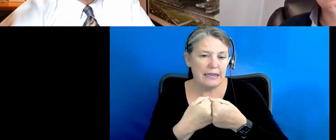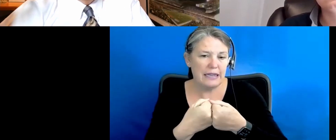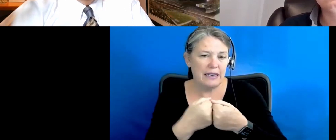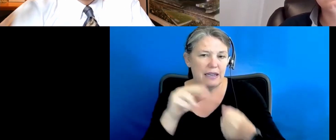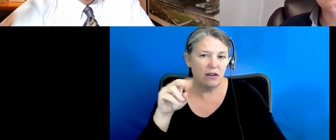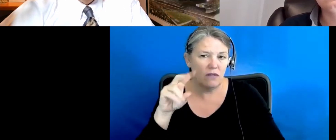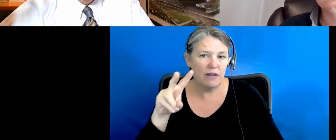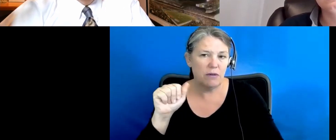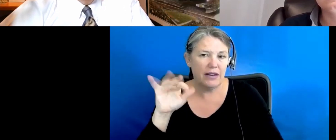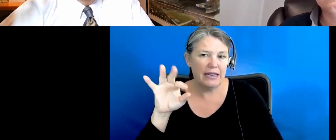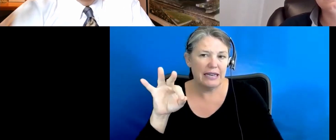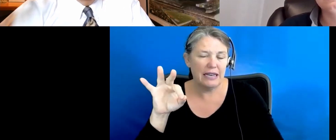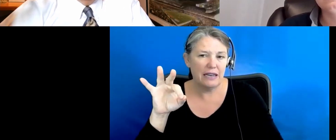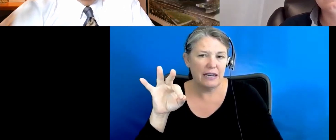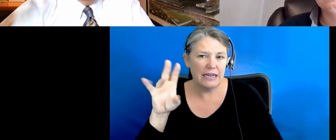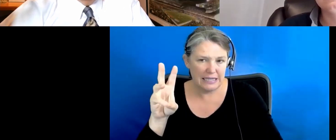November 1996,